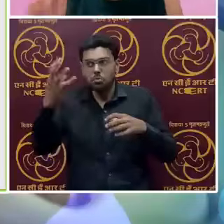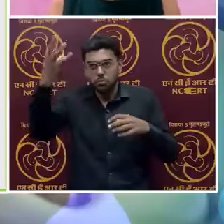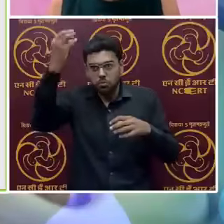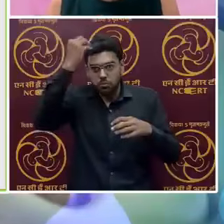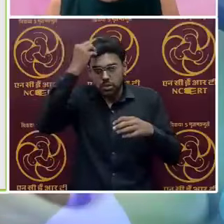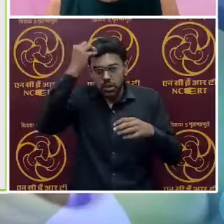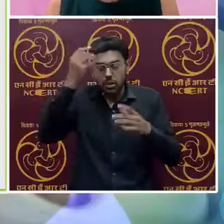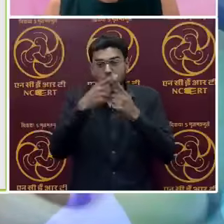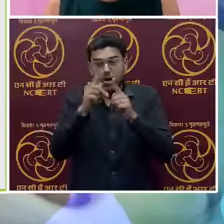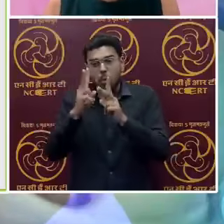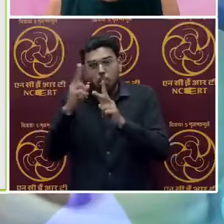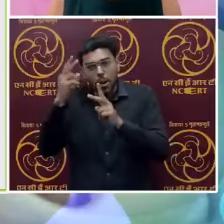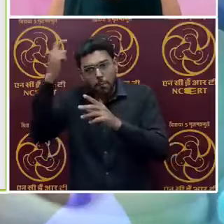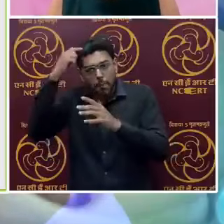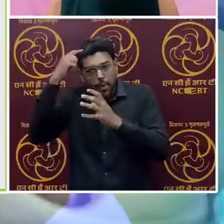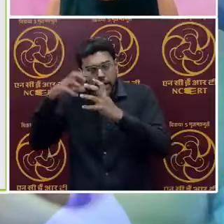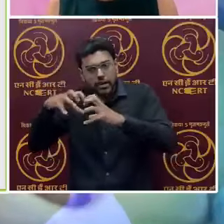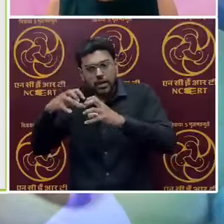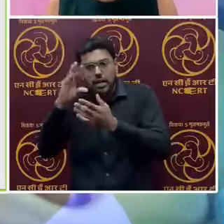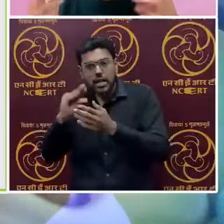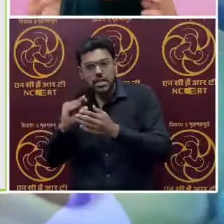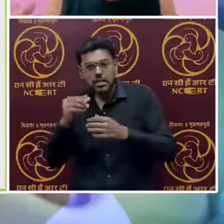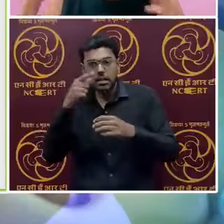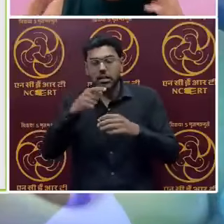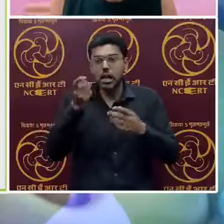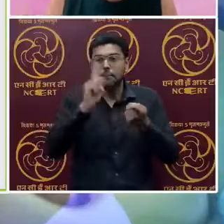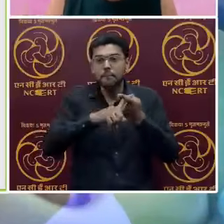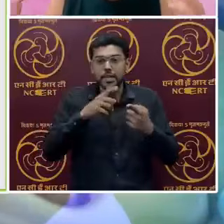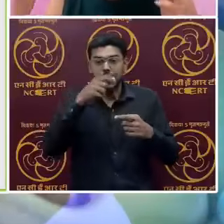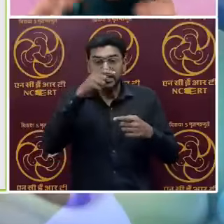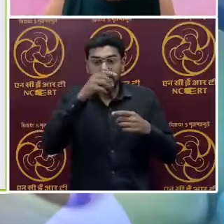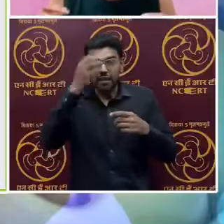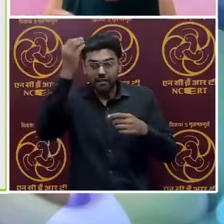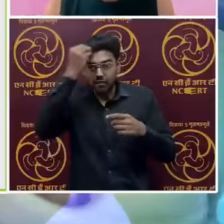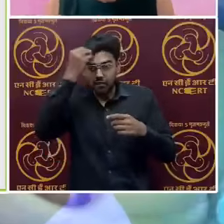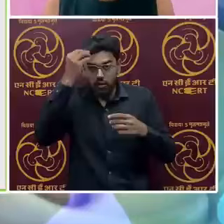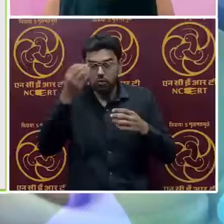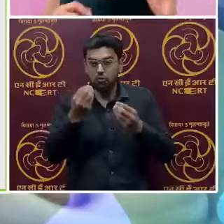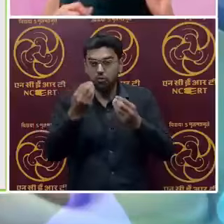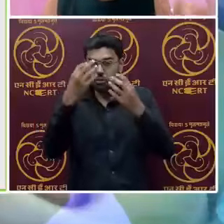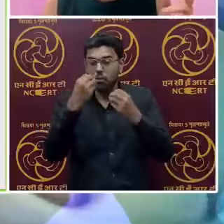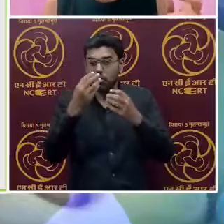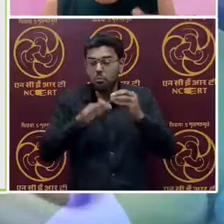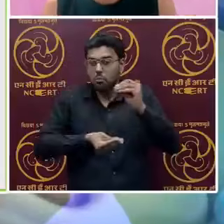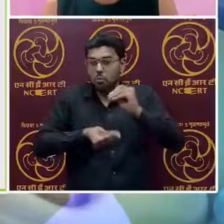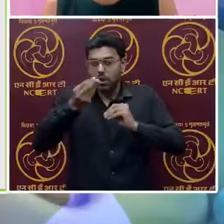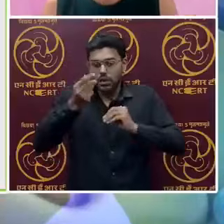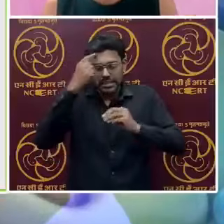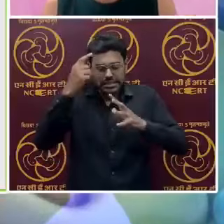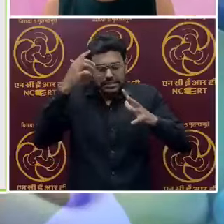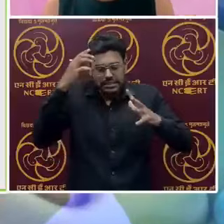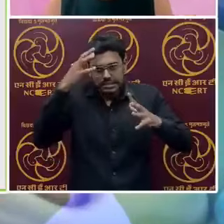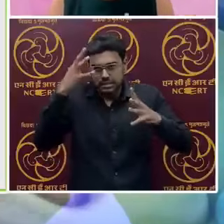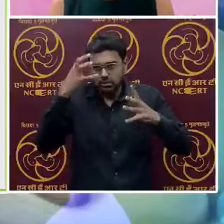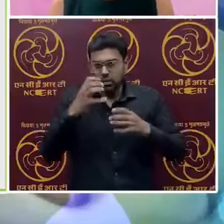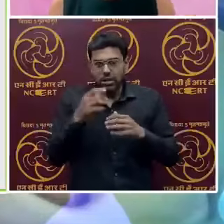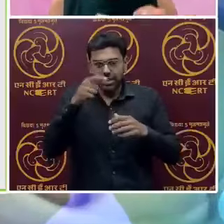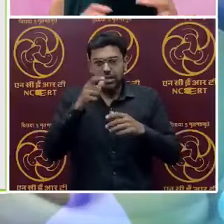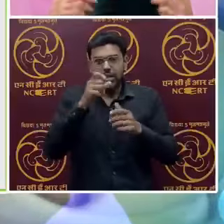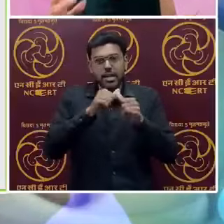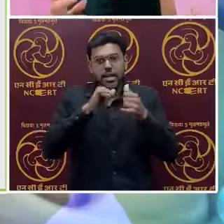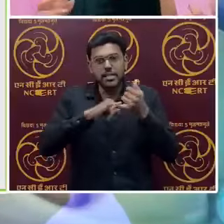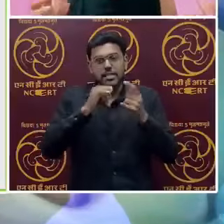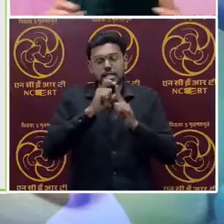the neurotypical brain. And what ends up happening is there is an information overload. So as a result, autistic people, they tend